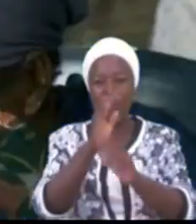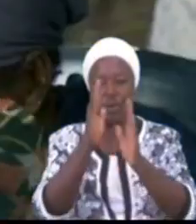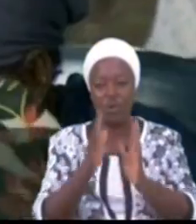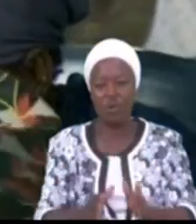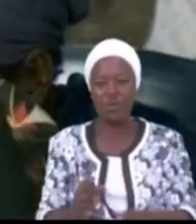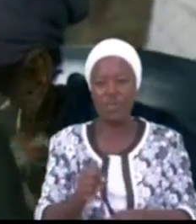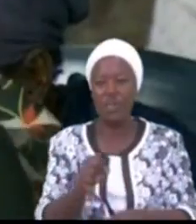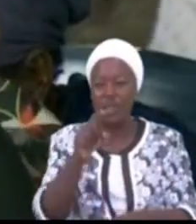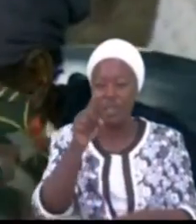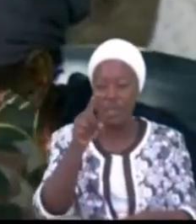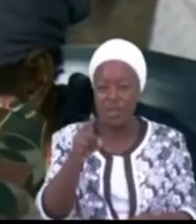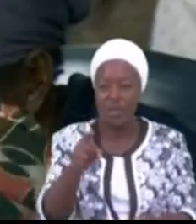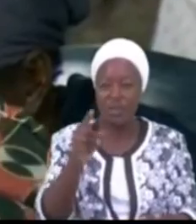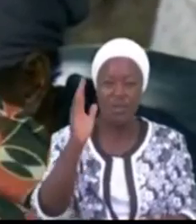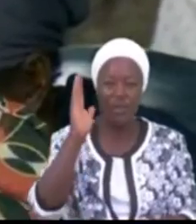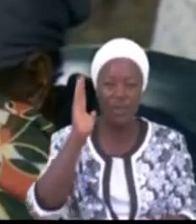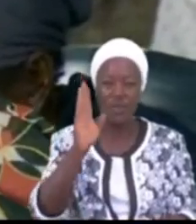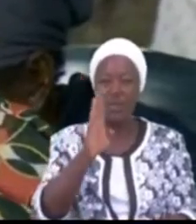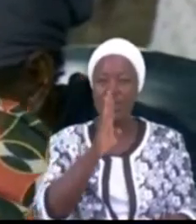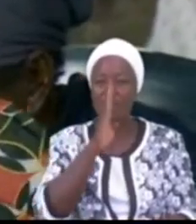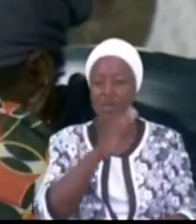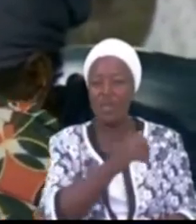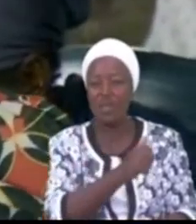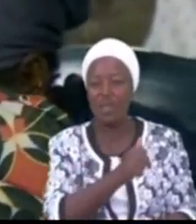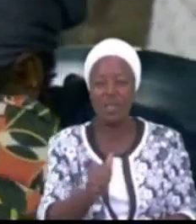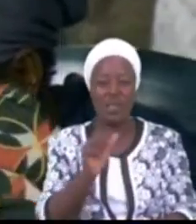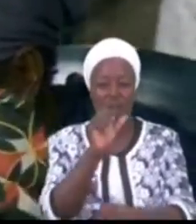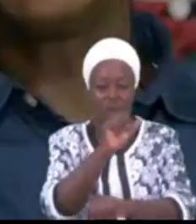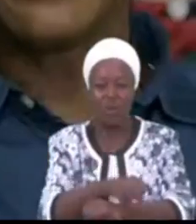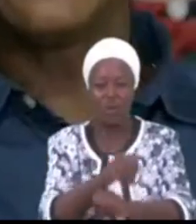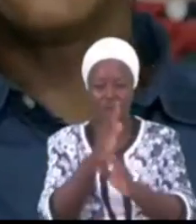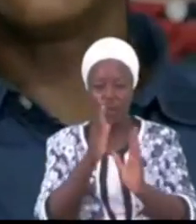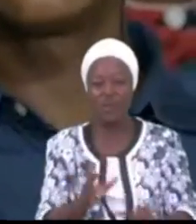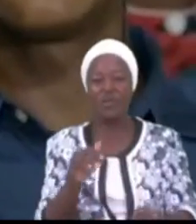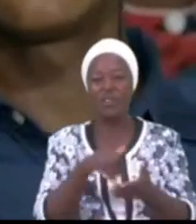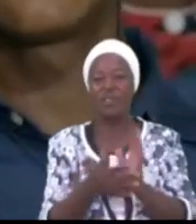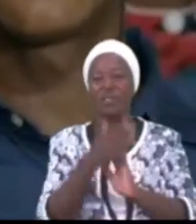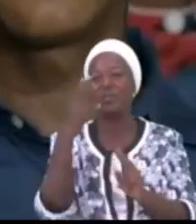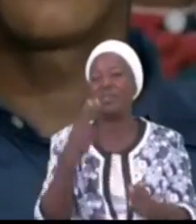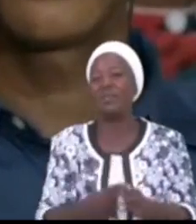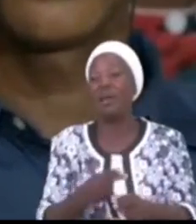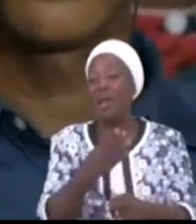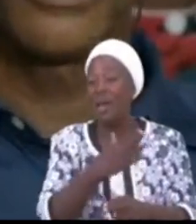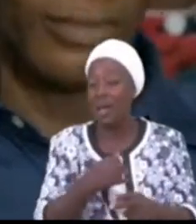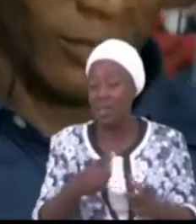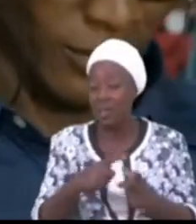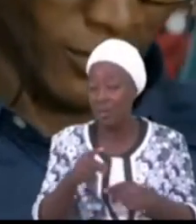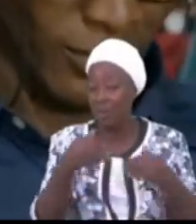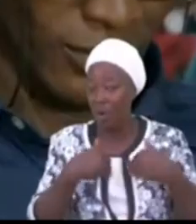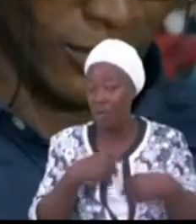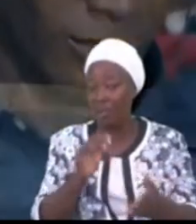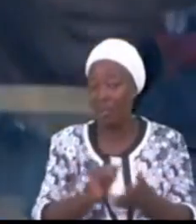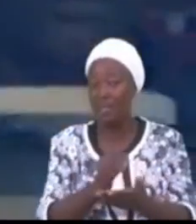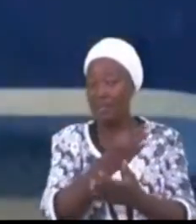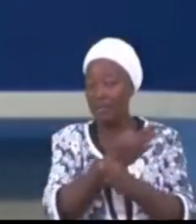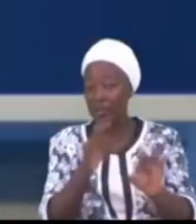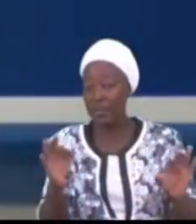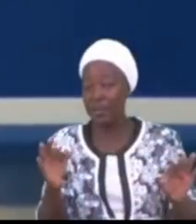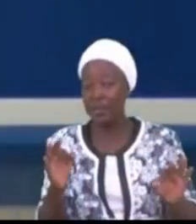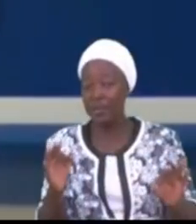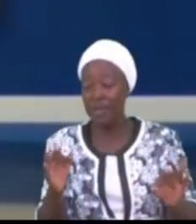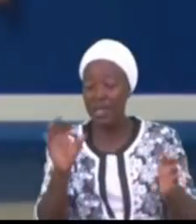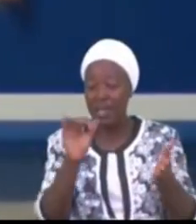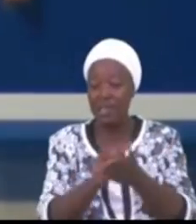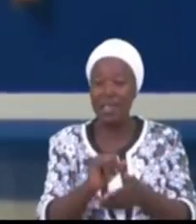conqueror. I said you'll be a conqueror. And we have emancipation that